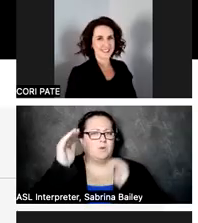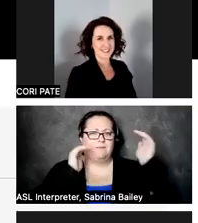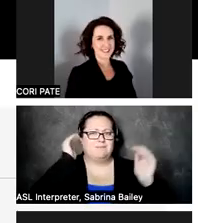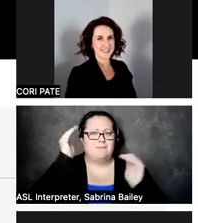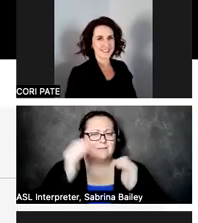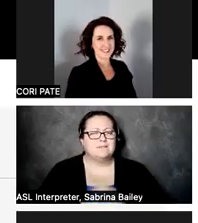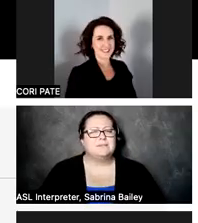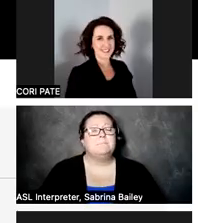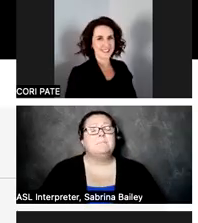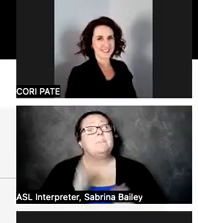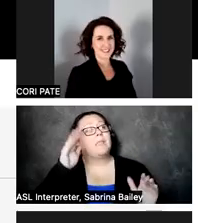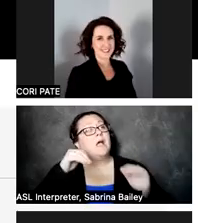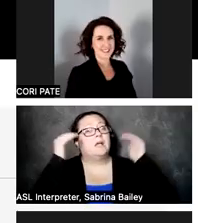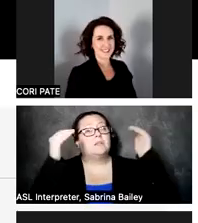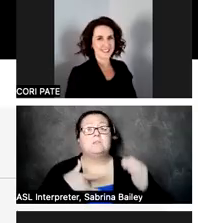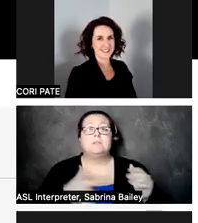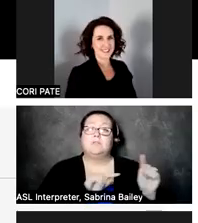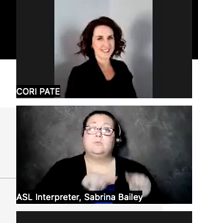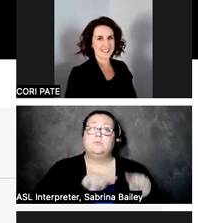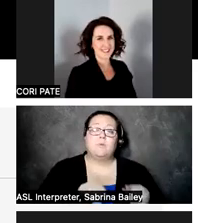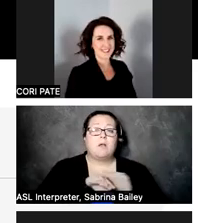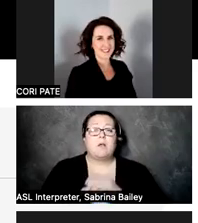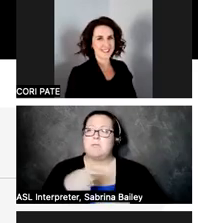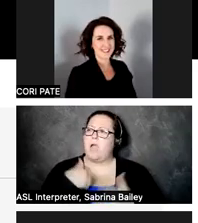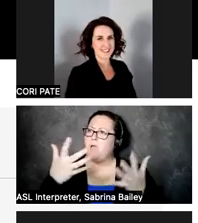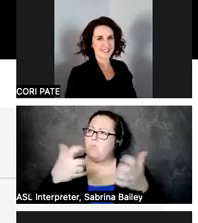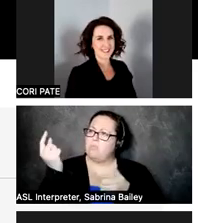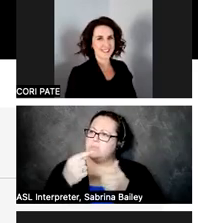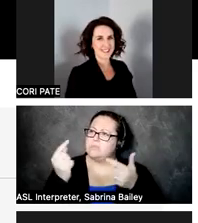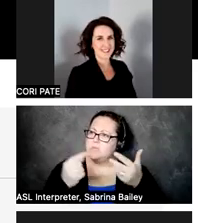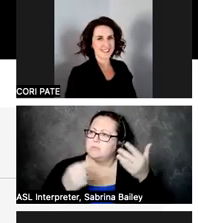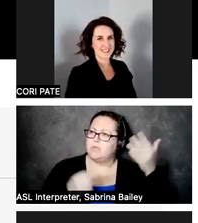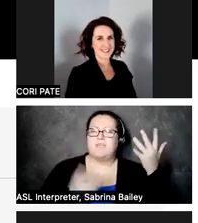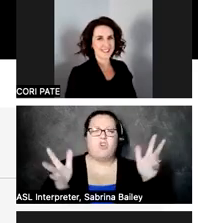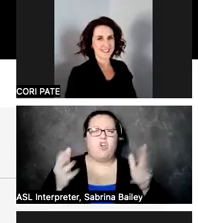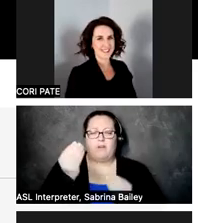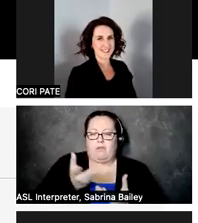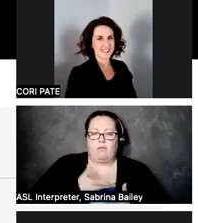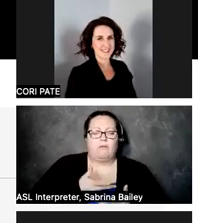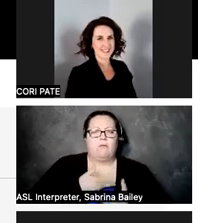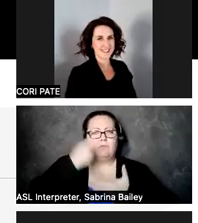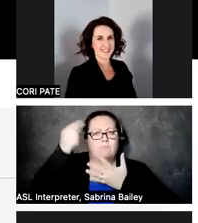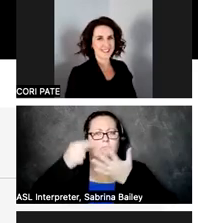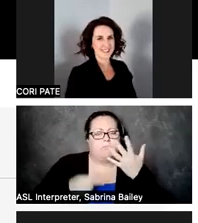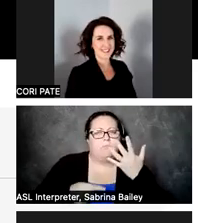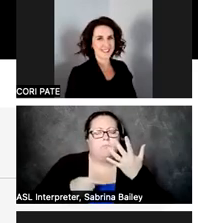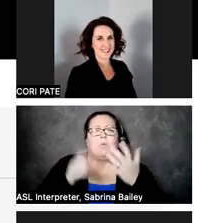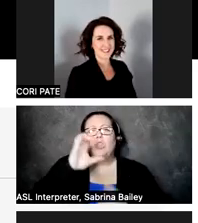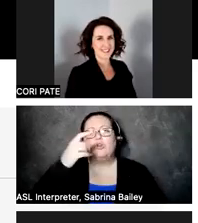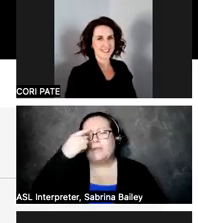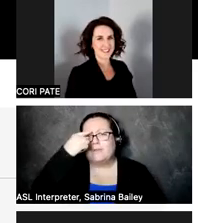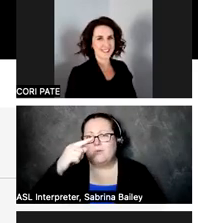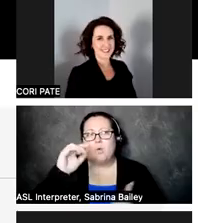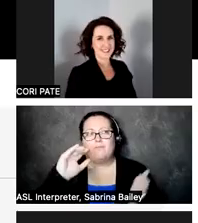so adults come in and they go, I want this or I want that. They kind of give you what they're looking for versus